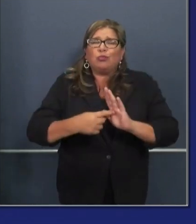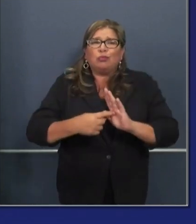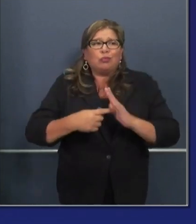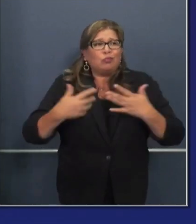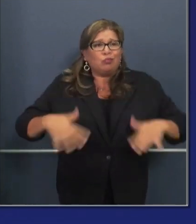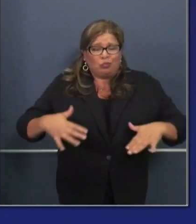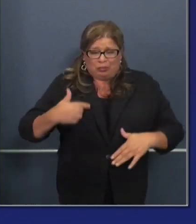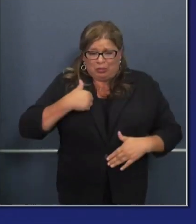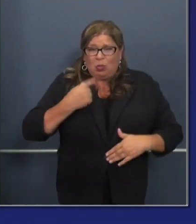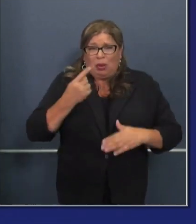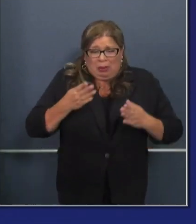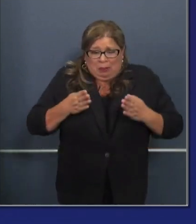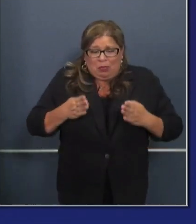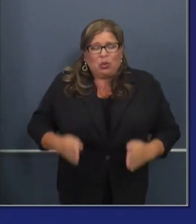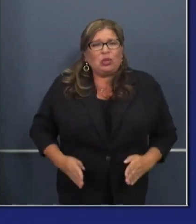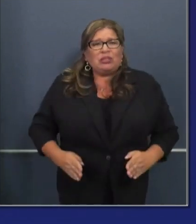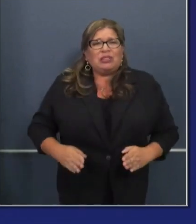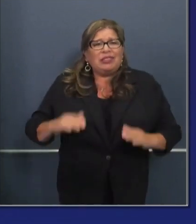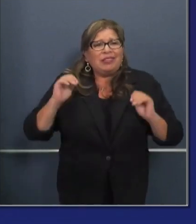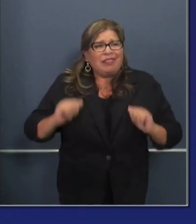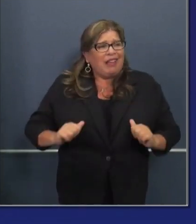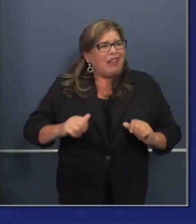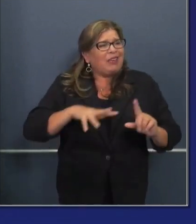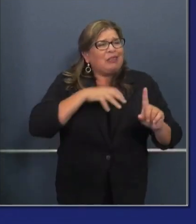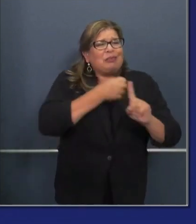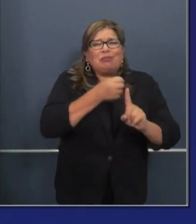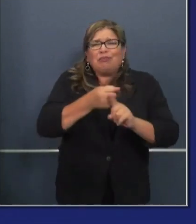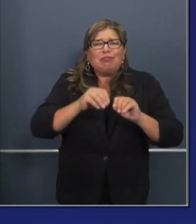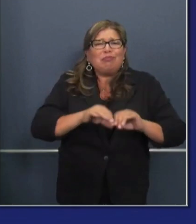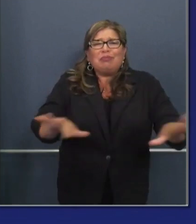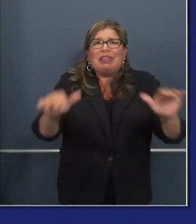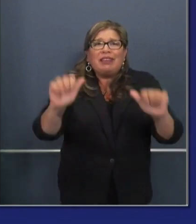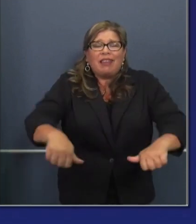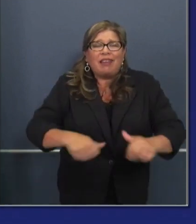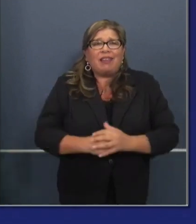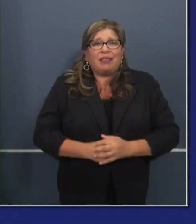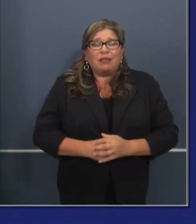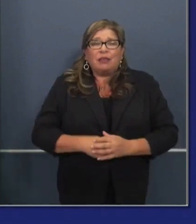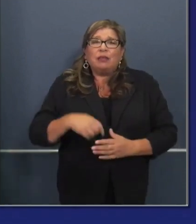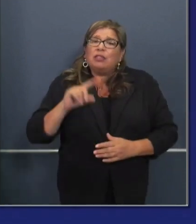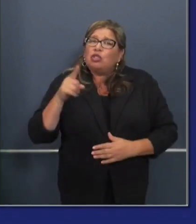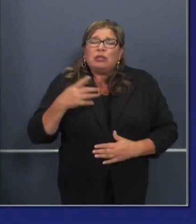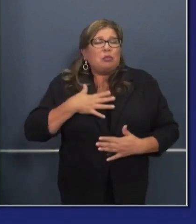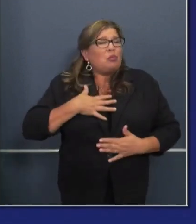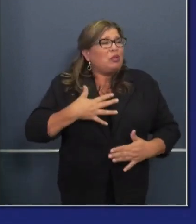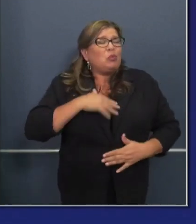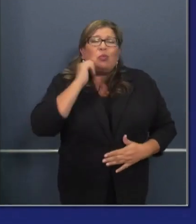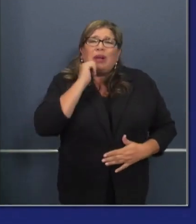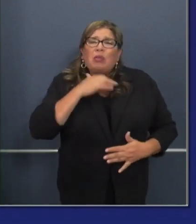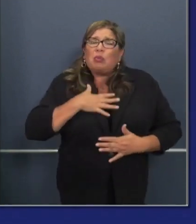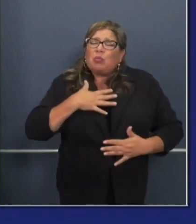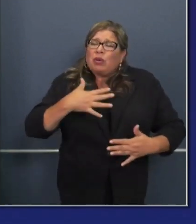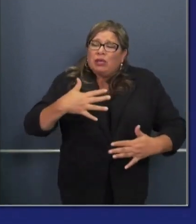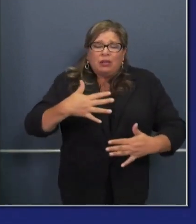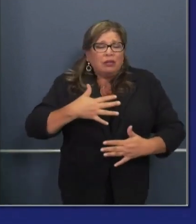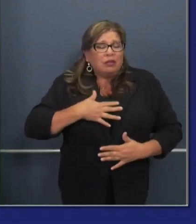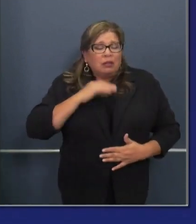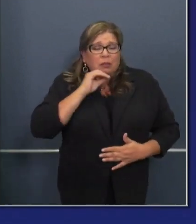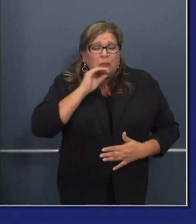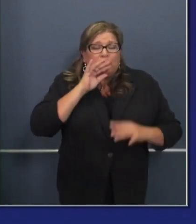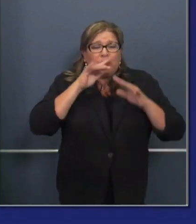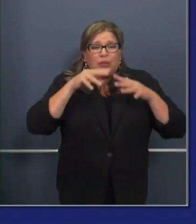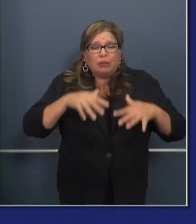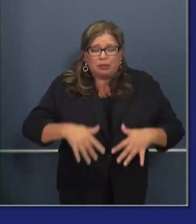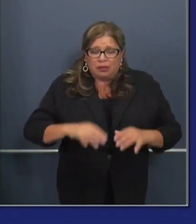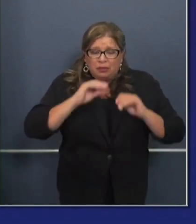as individuals, even when we exhale. You can just see from this slide, just taking a deep breath and exhaling, droplets